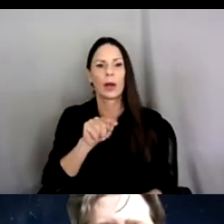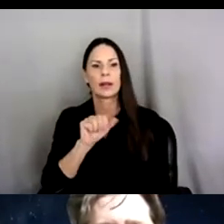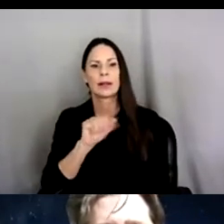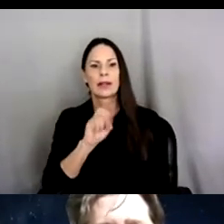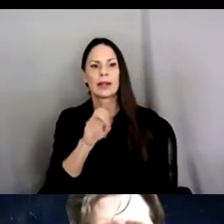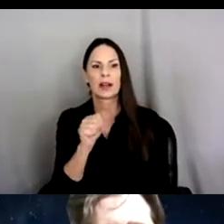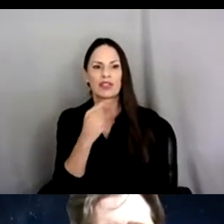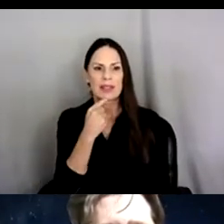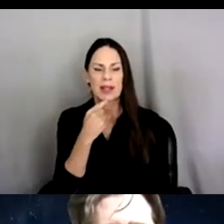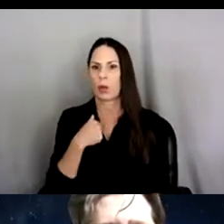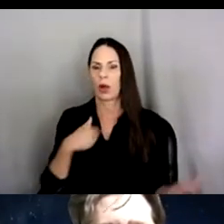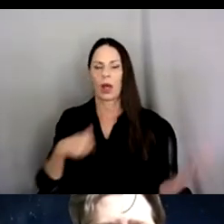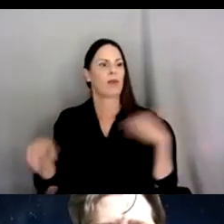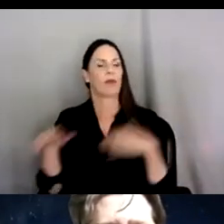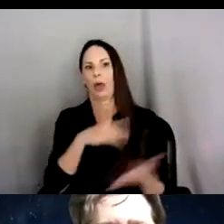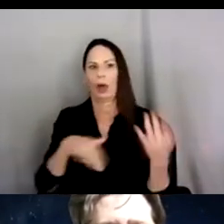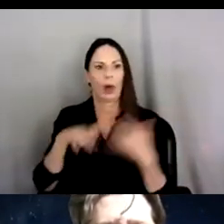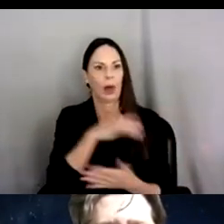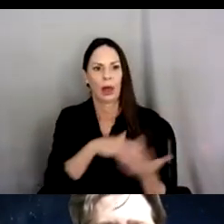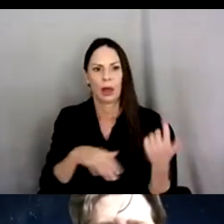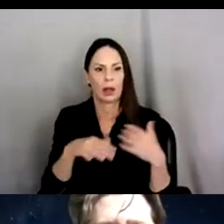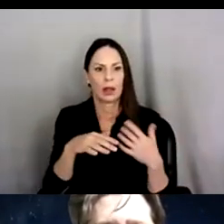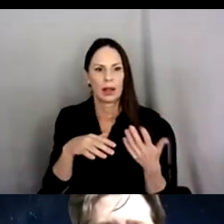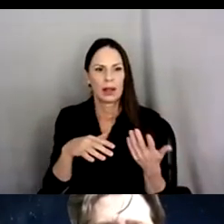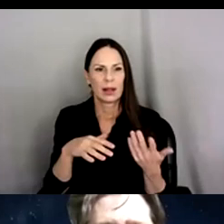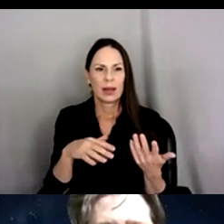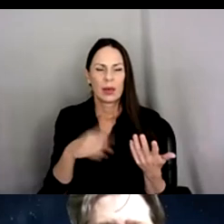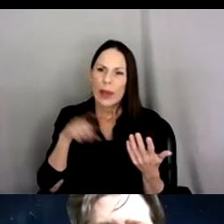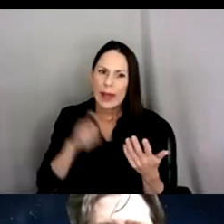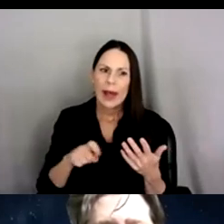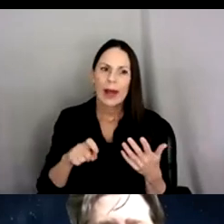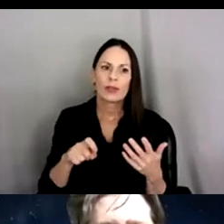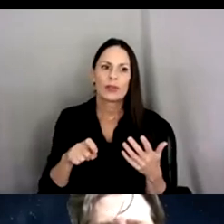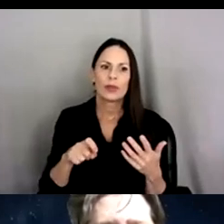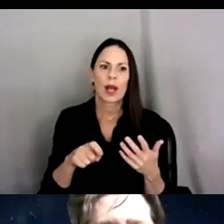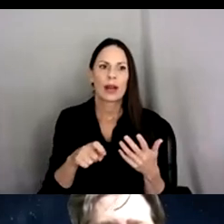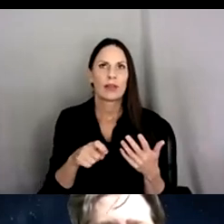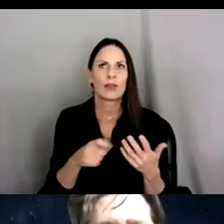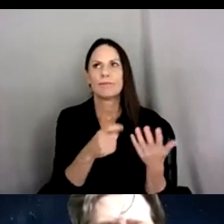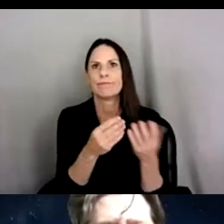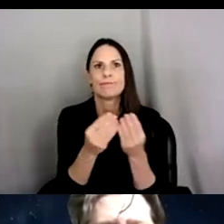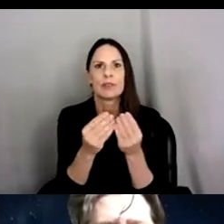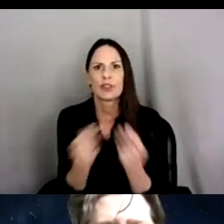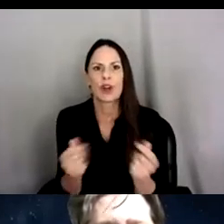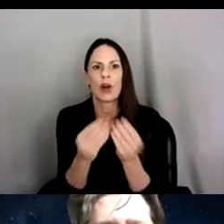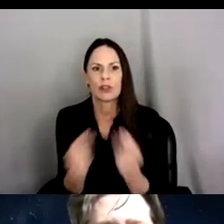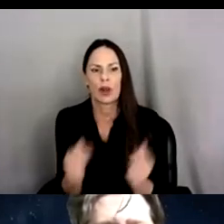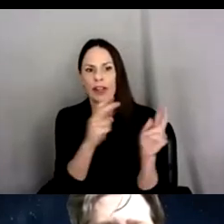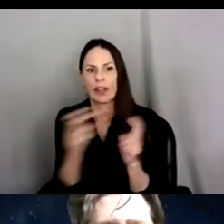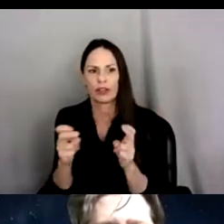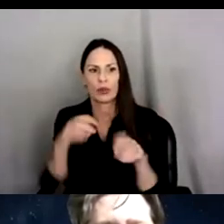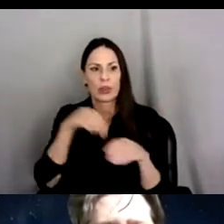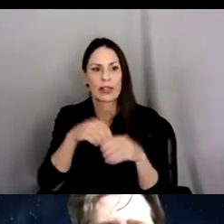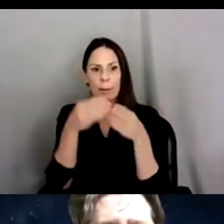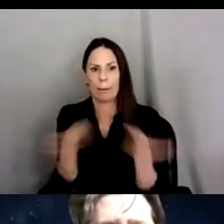head cut off, but it's because we're having to work things out in public. And that just feels like, so I don't know what the